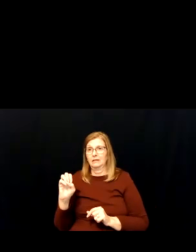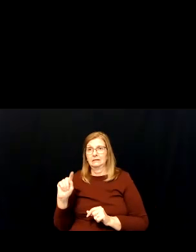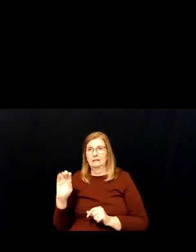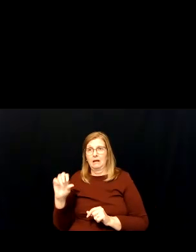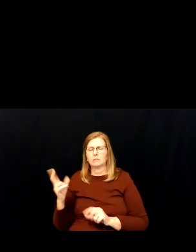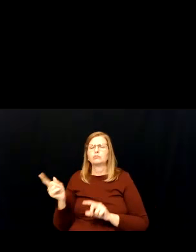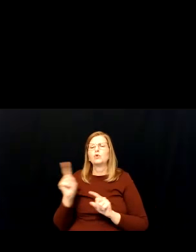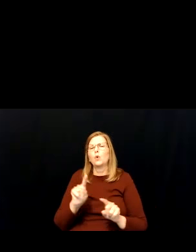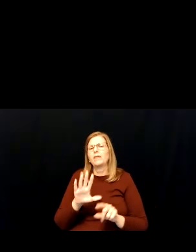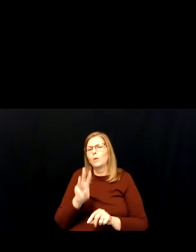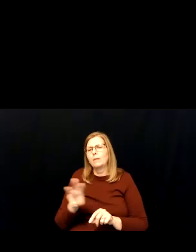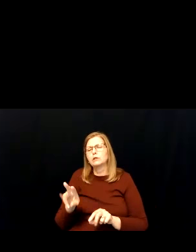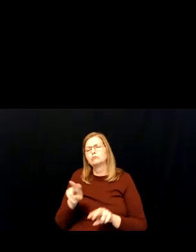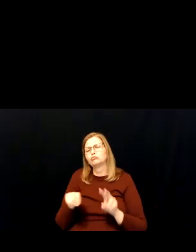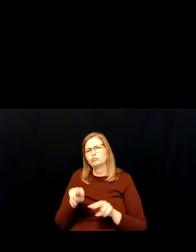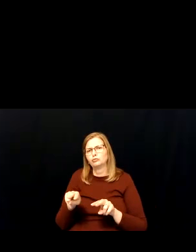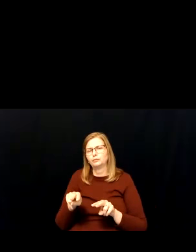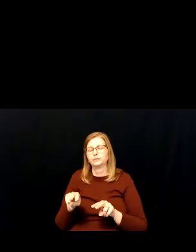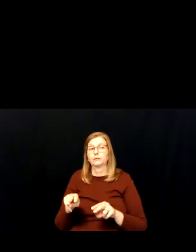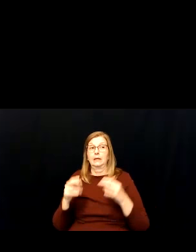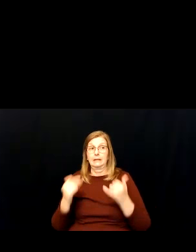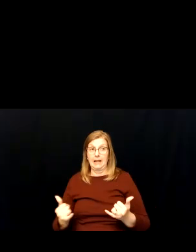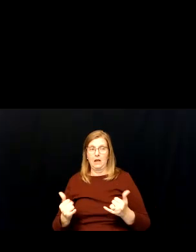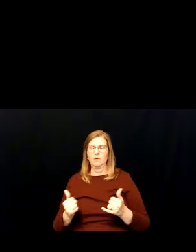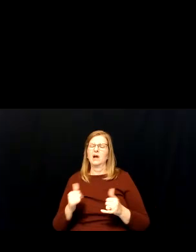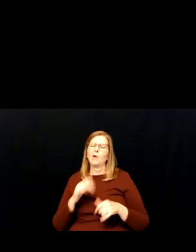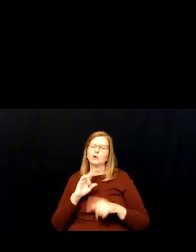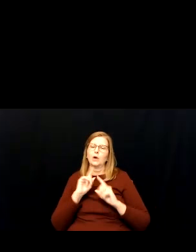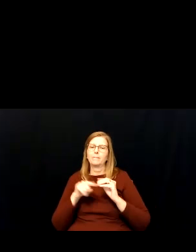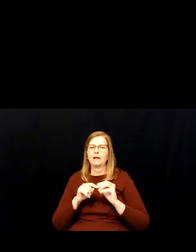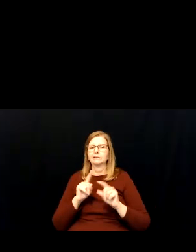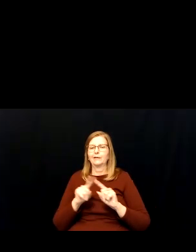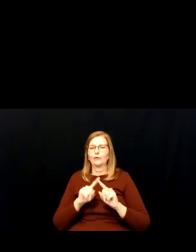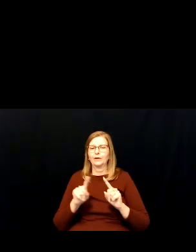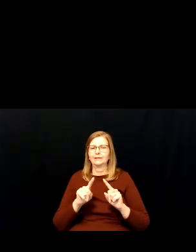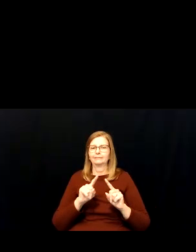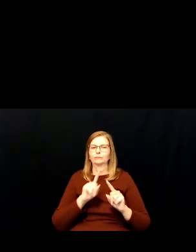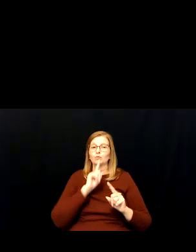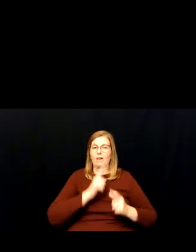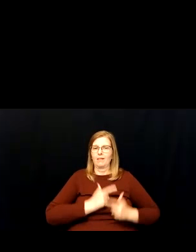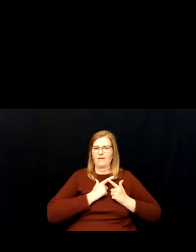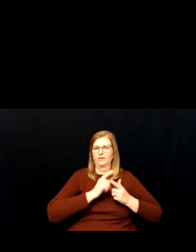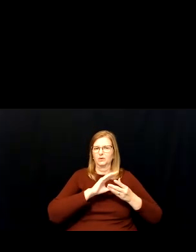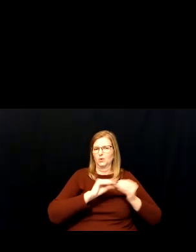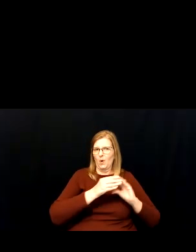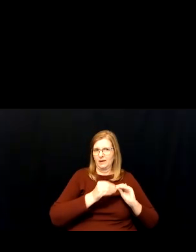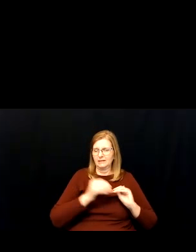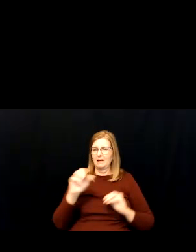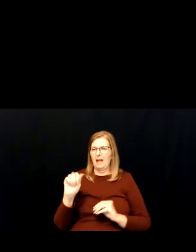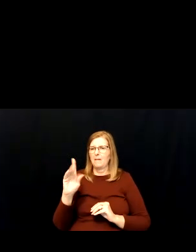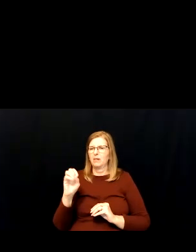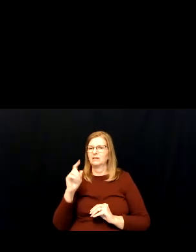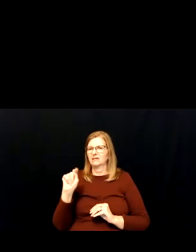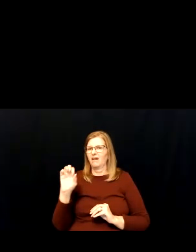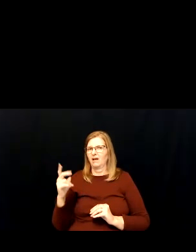take a look. Now I want to talk you through a couple of case studies that Oklahoma Able Tech shared with me, and I love